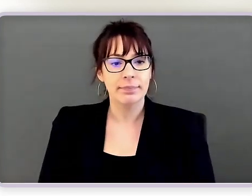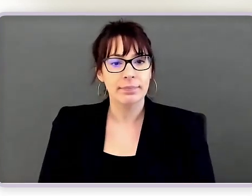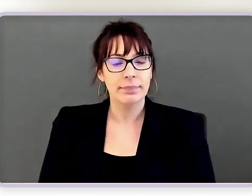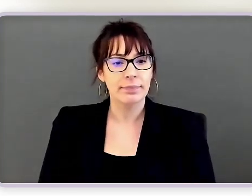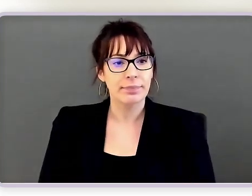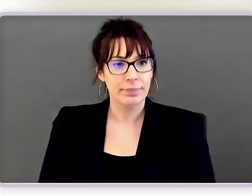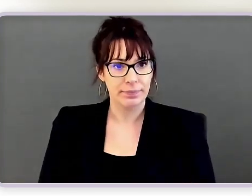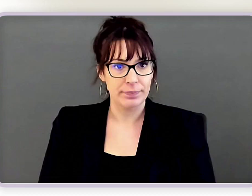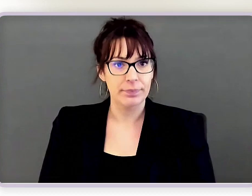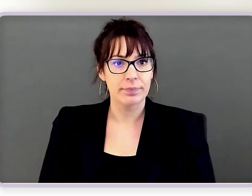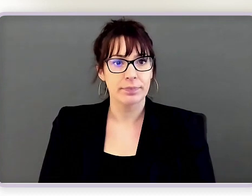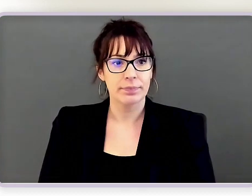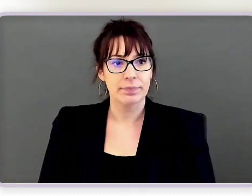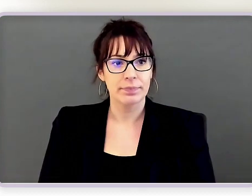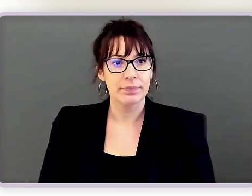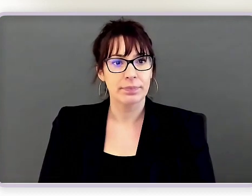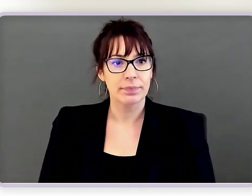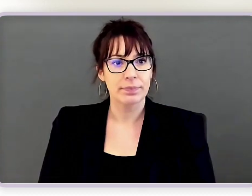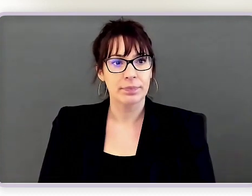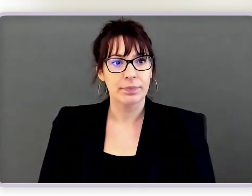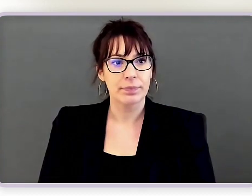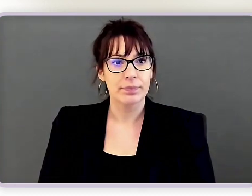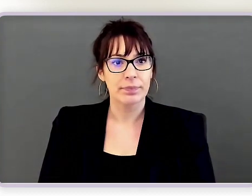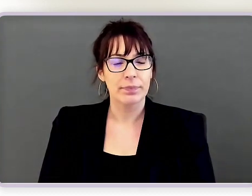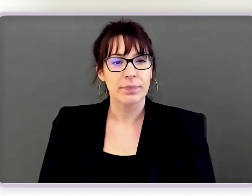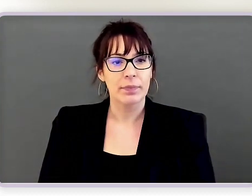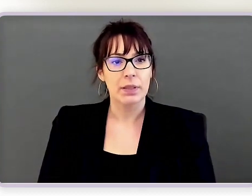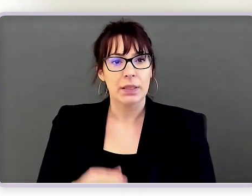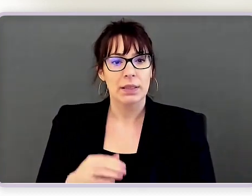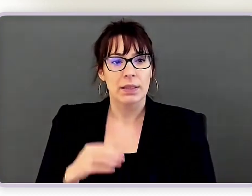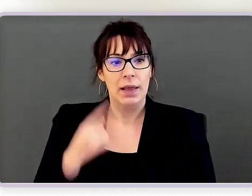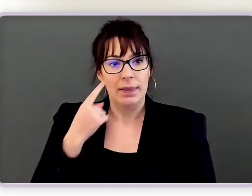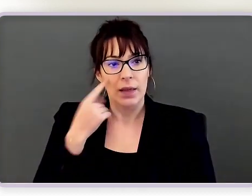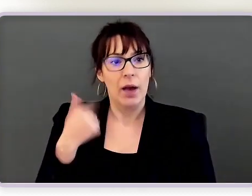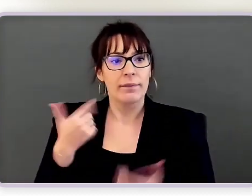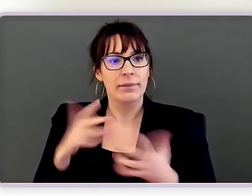So that's probably just what I've said already. So let's move to the next one.